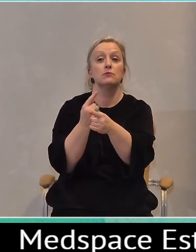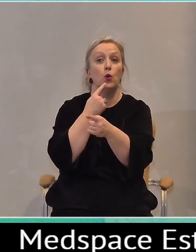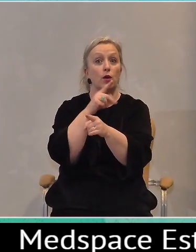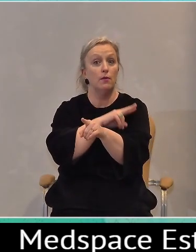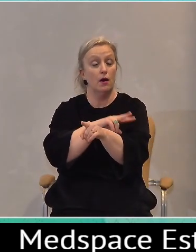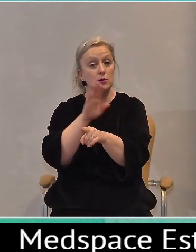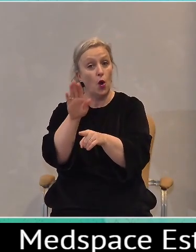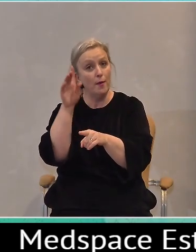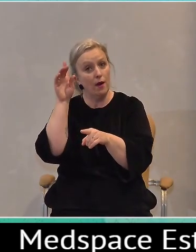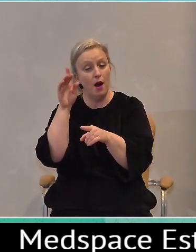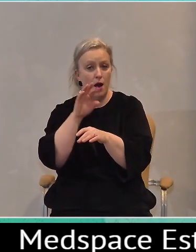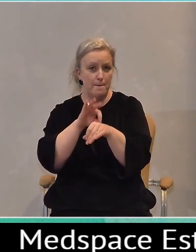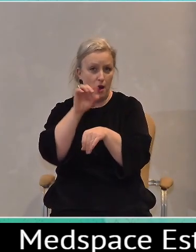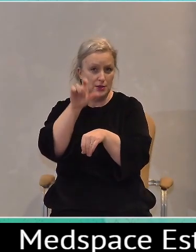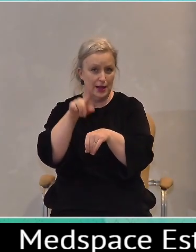We